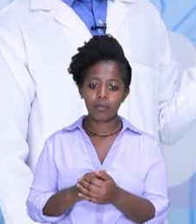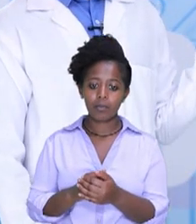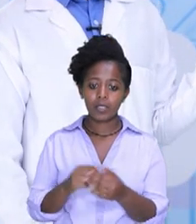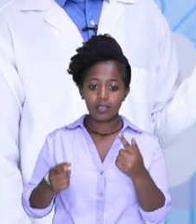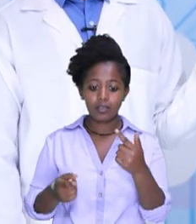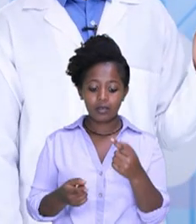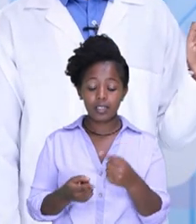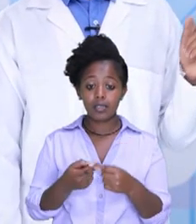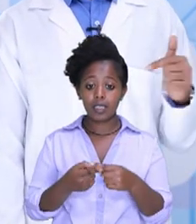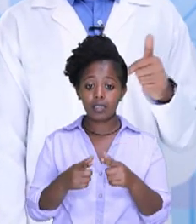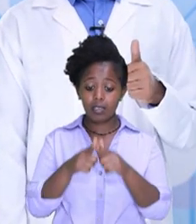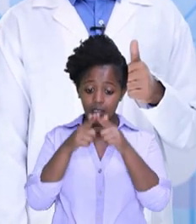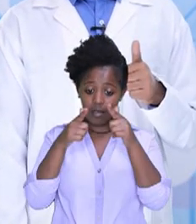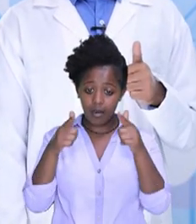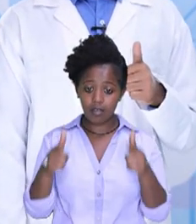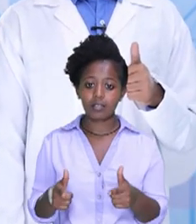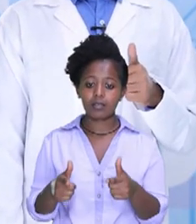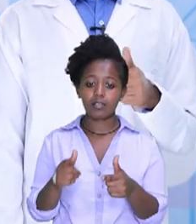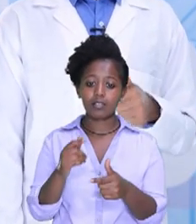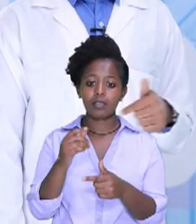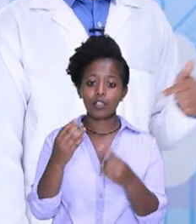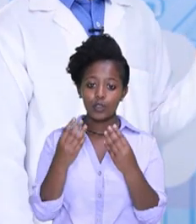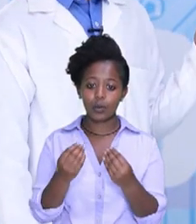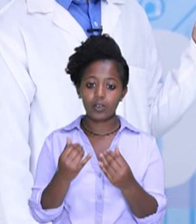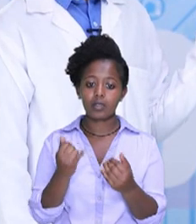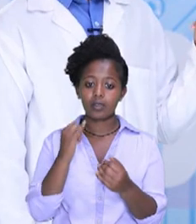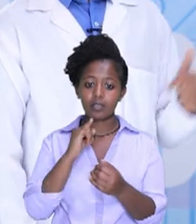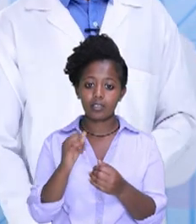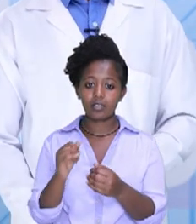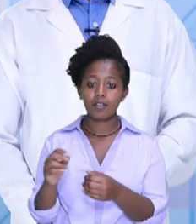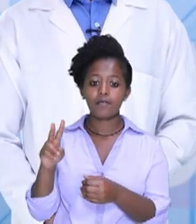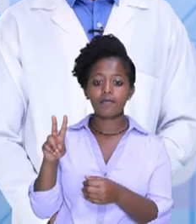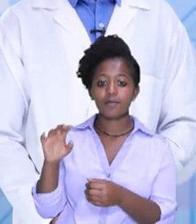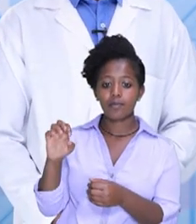The second largest soil in Ethiopia is vertisol.